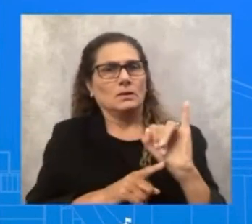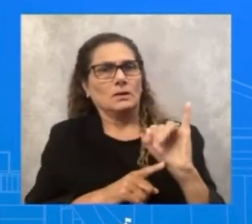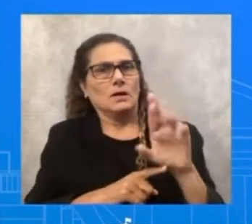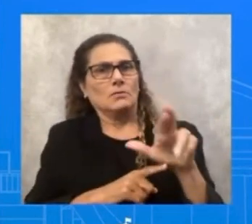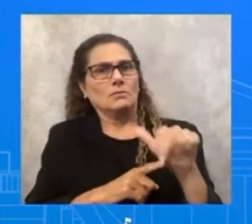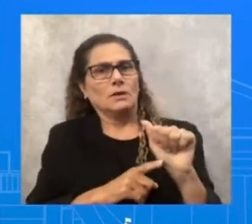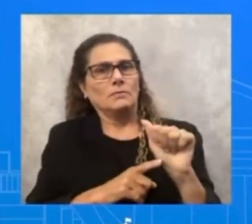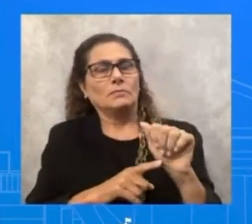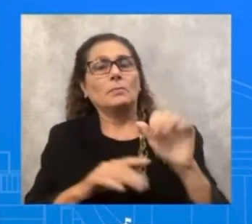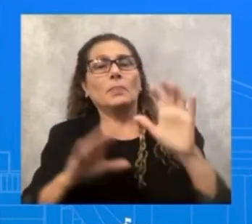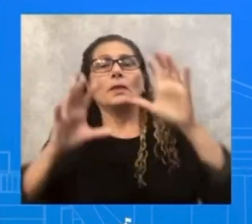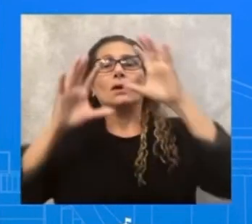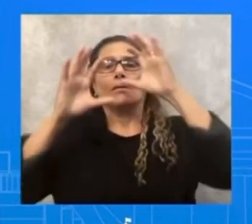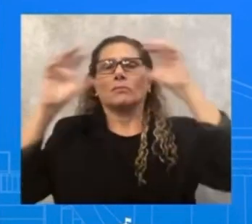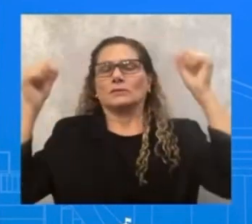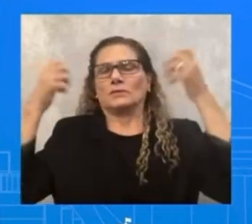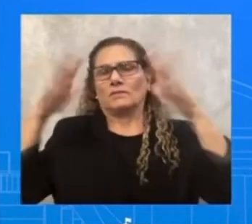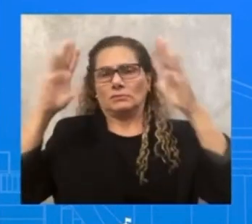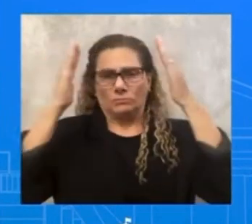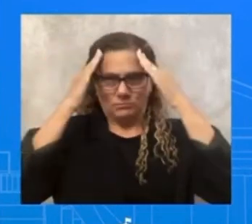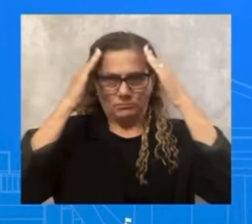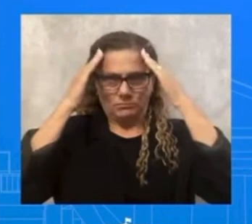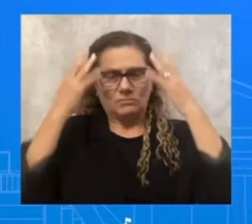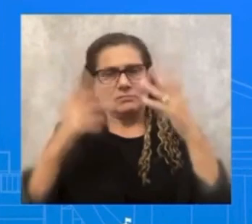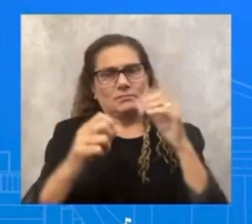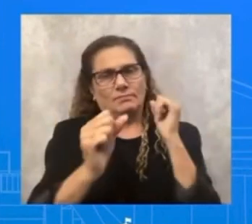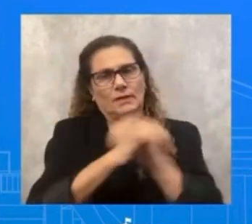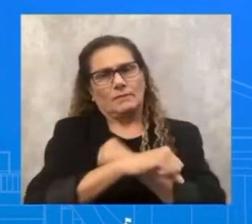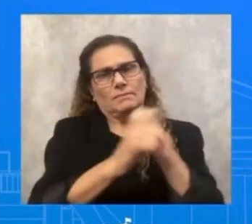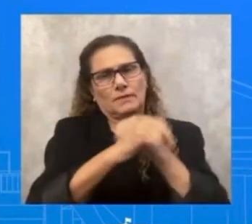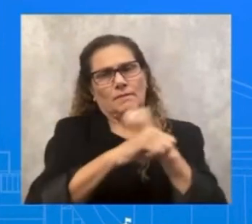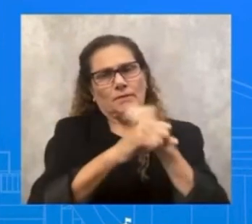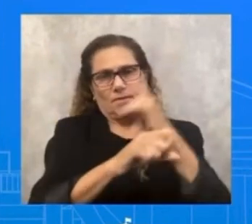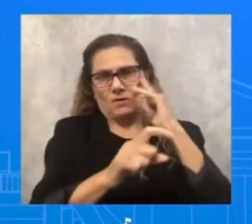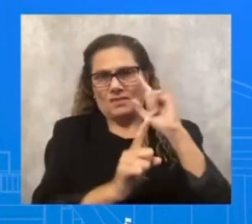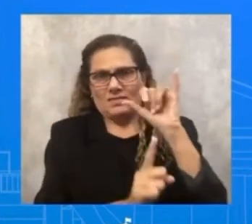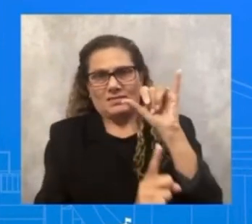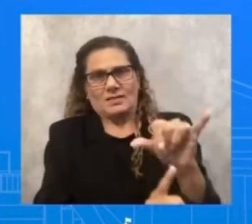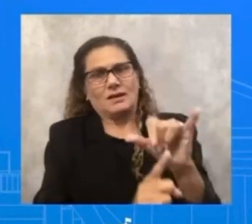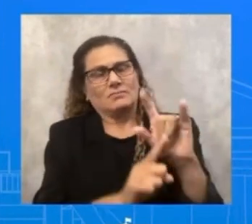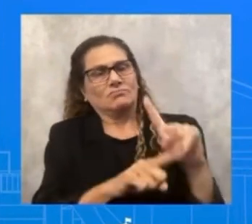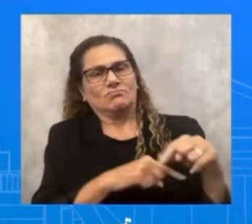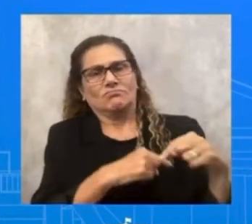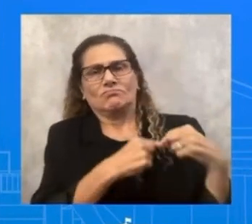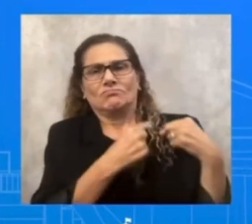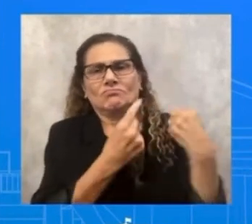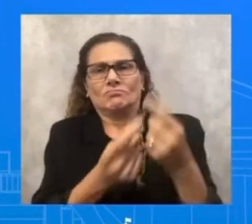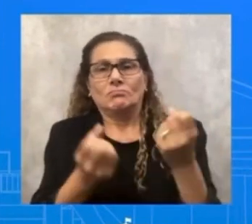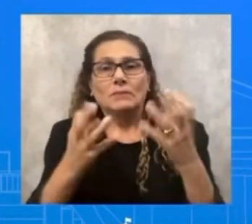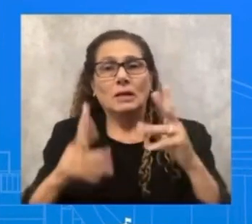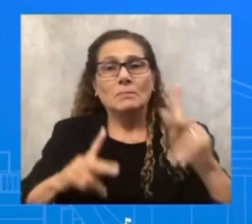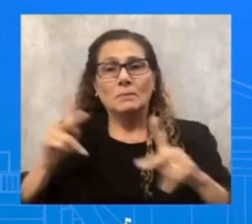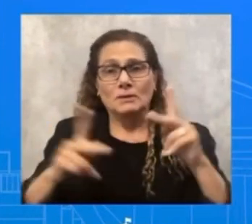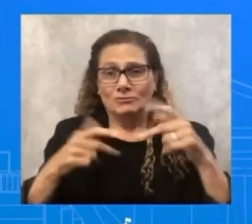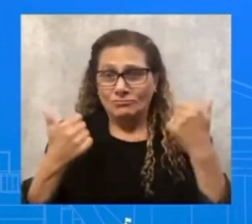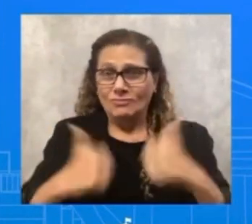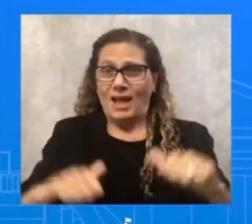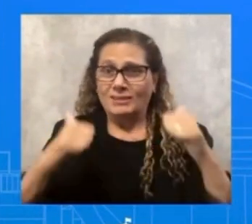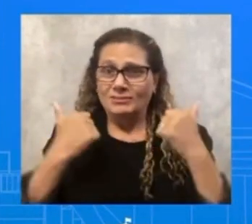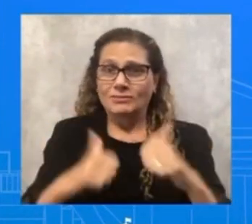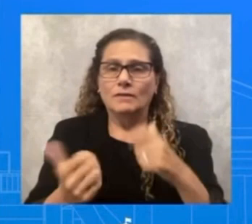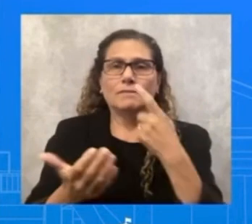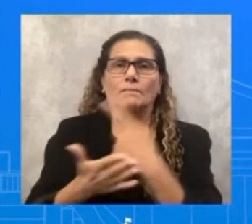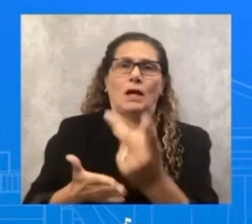fought very hard for these provisions. Many have tried and failed, and he succeeded in getting